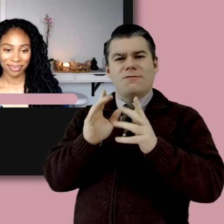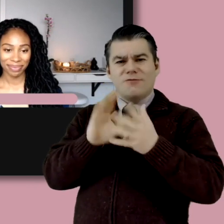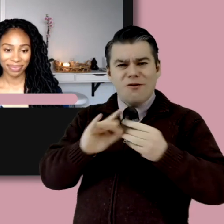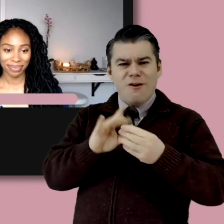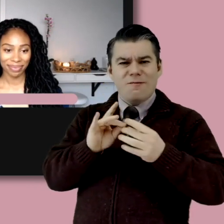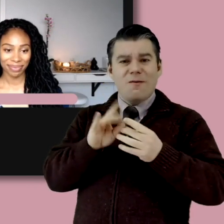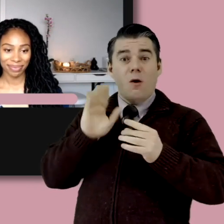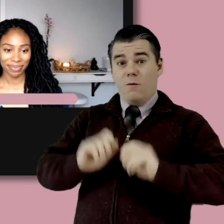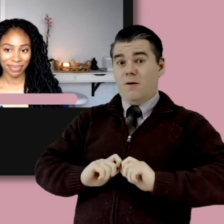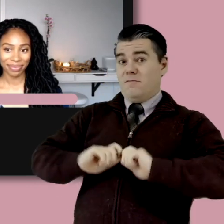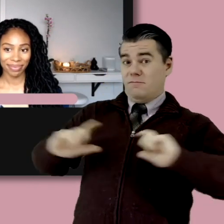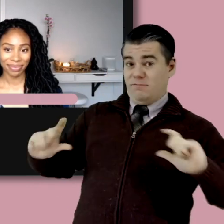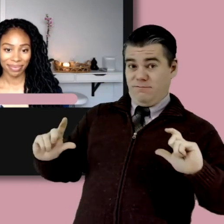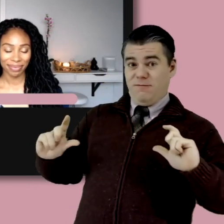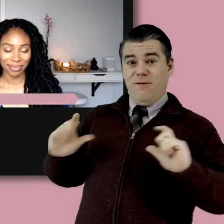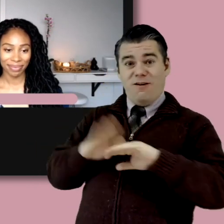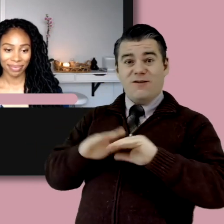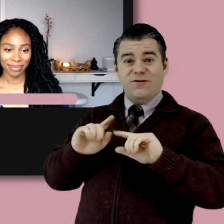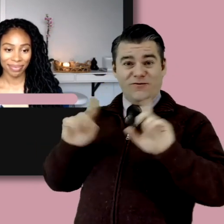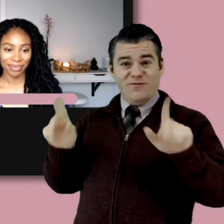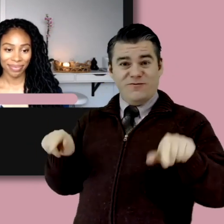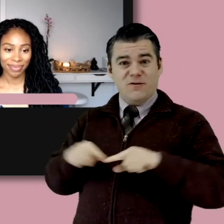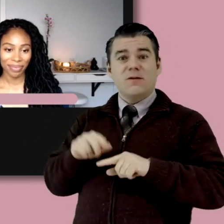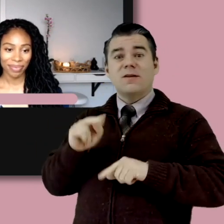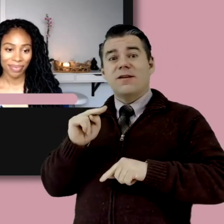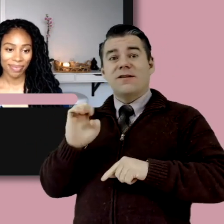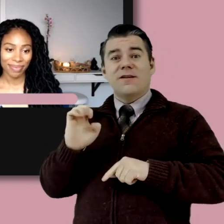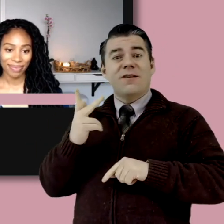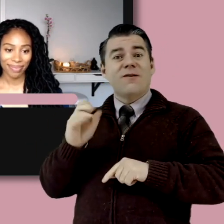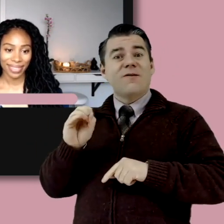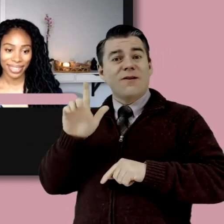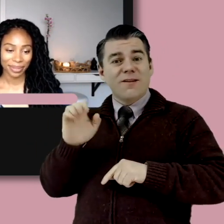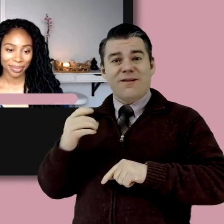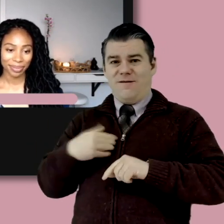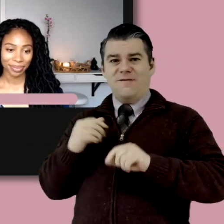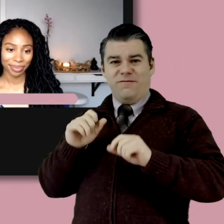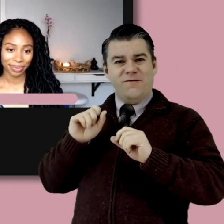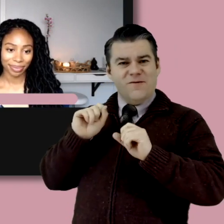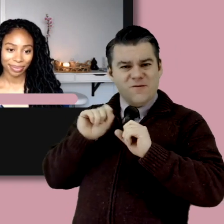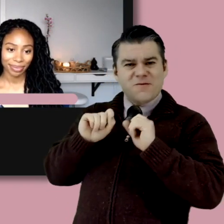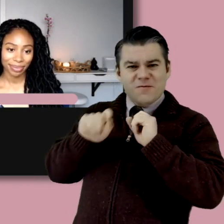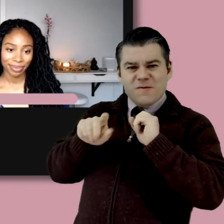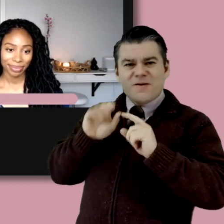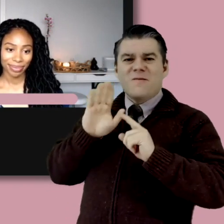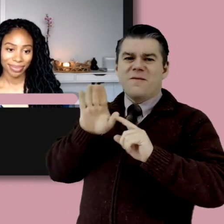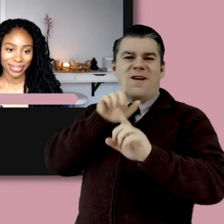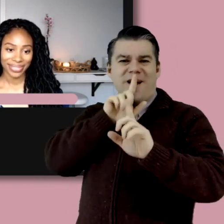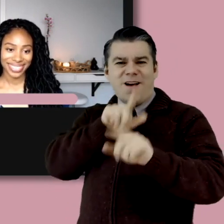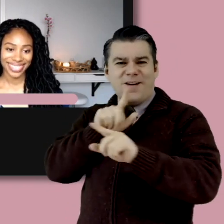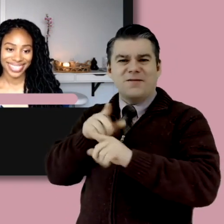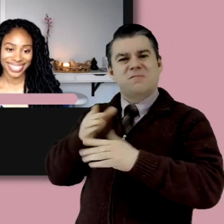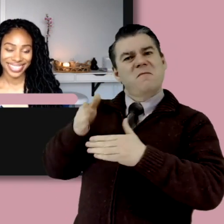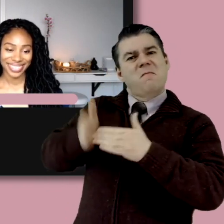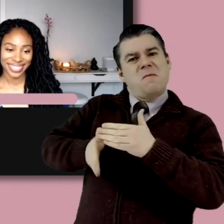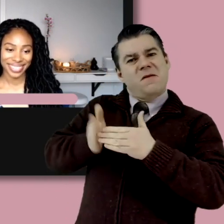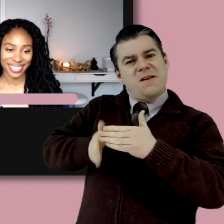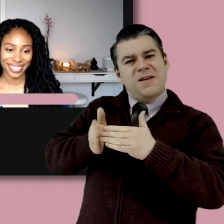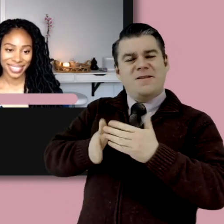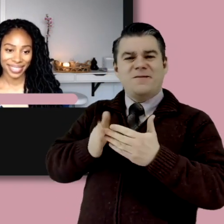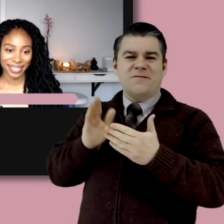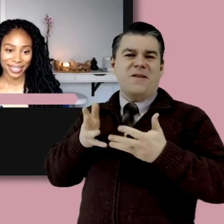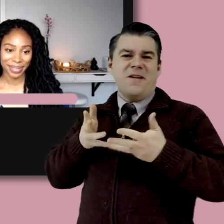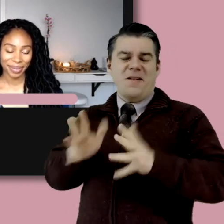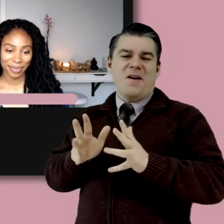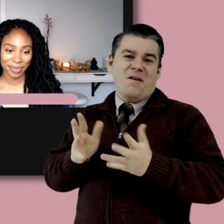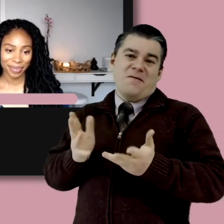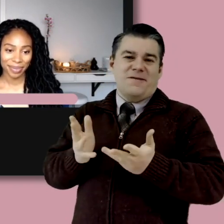leave comments, and we'll pull them up on the screen. And if Nicole has any questions, she'll also answer them, maybe at